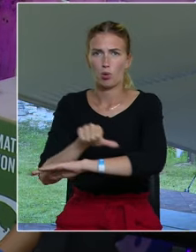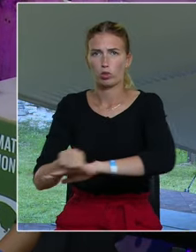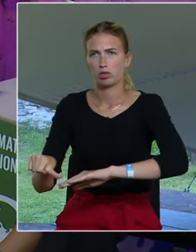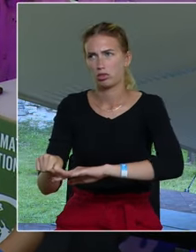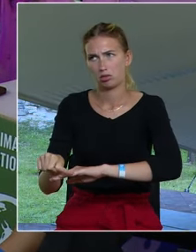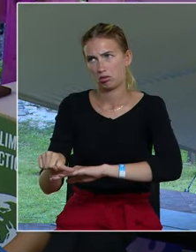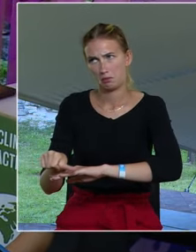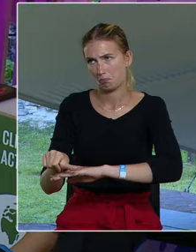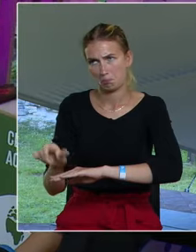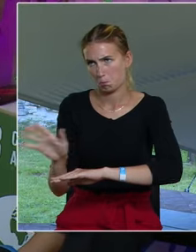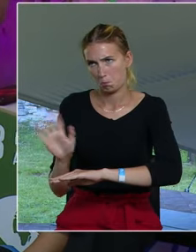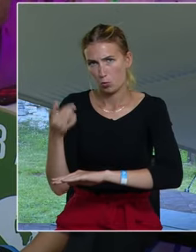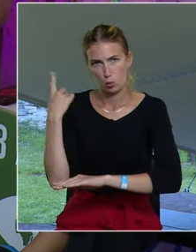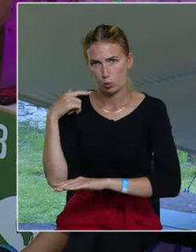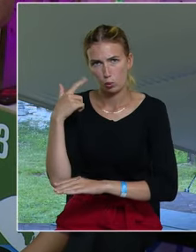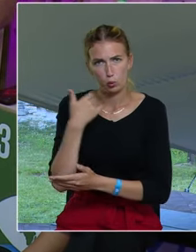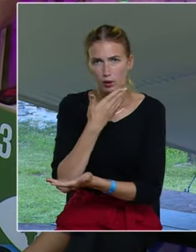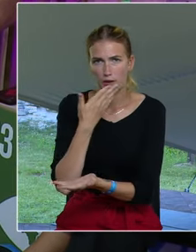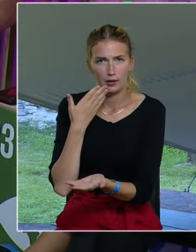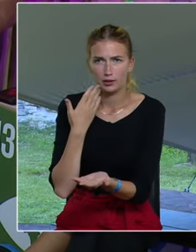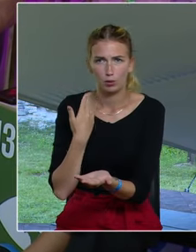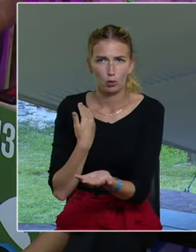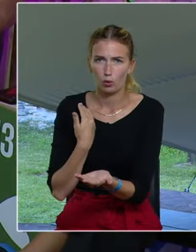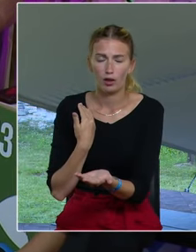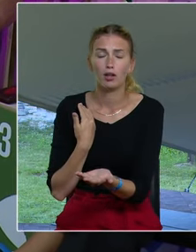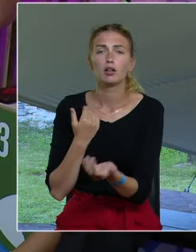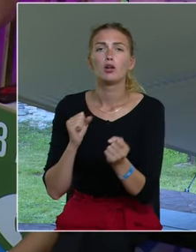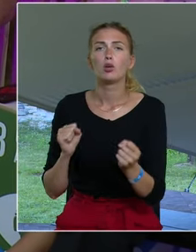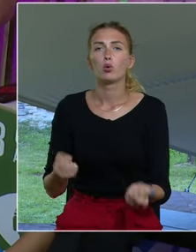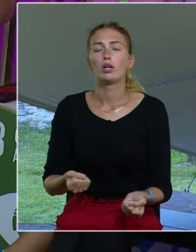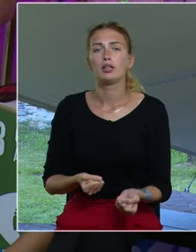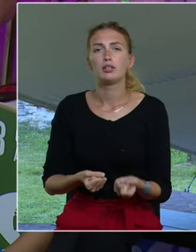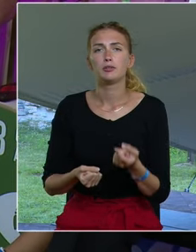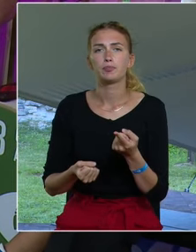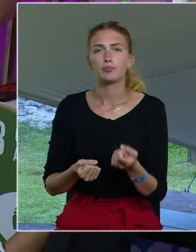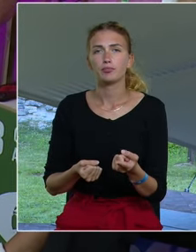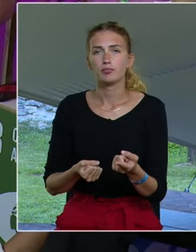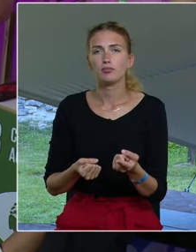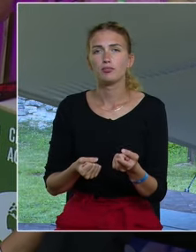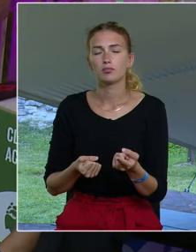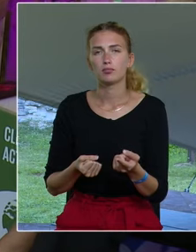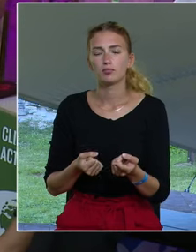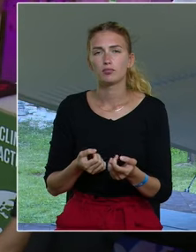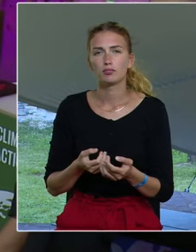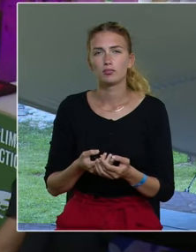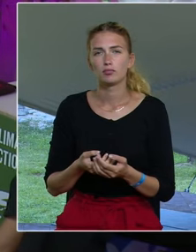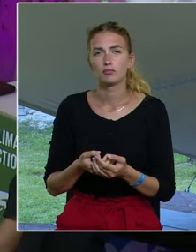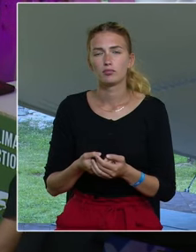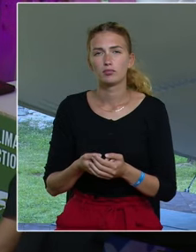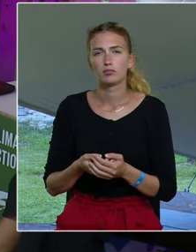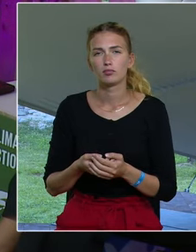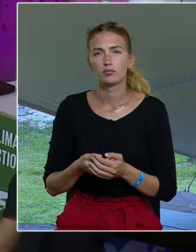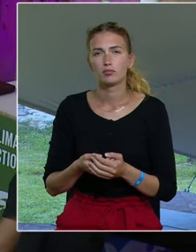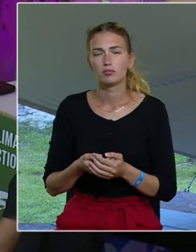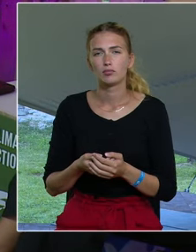not too bad at all if you don't want to. If we set aside Ethereum for a moment, because Ethereum is so